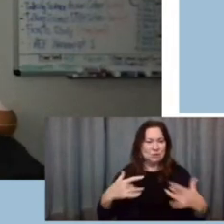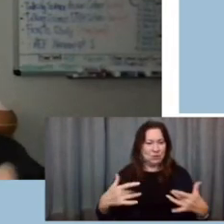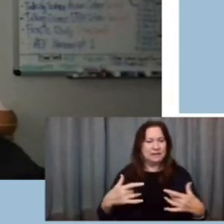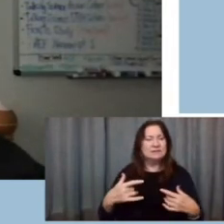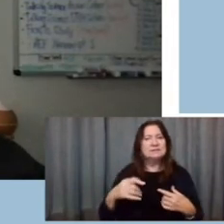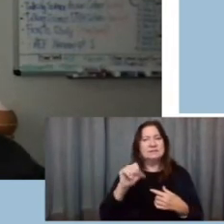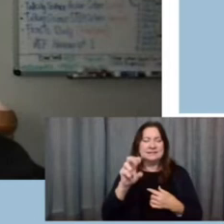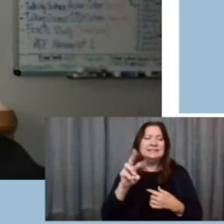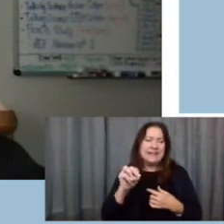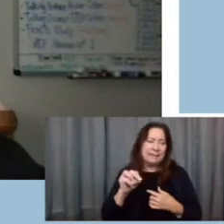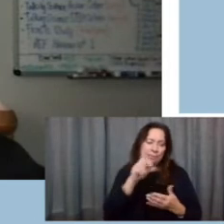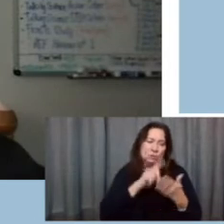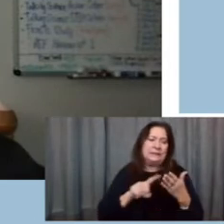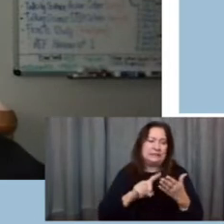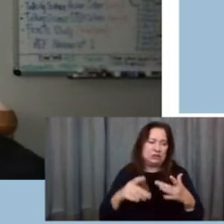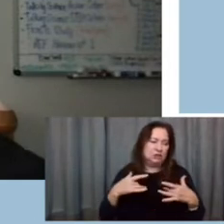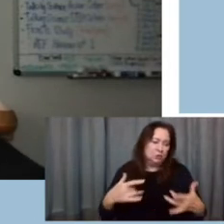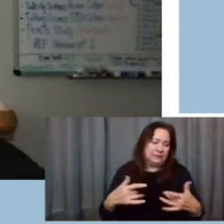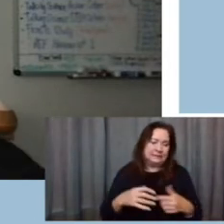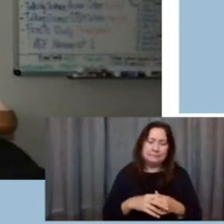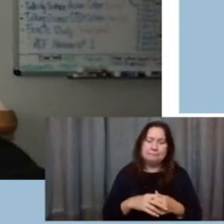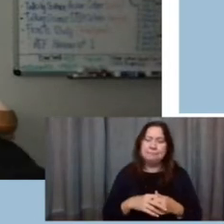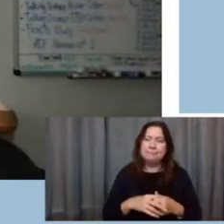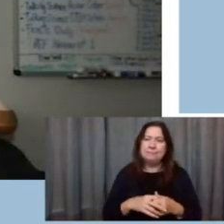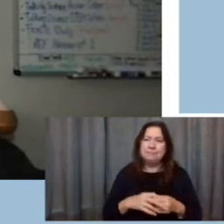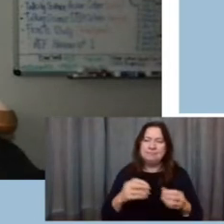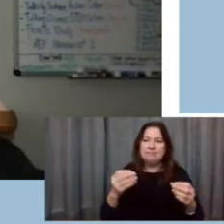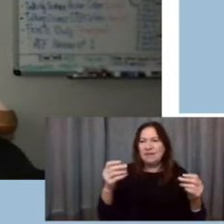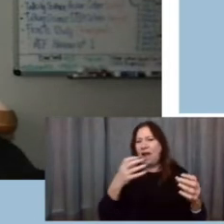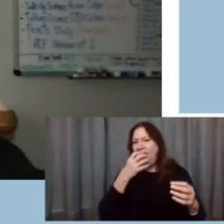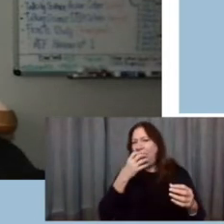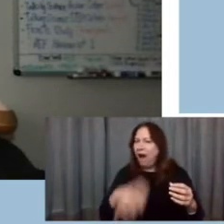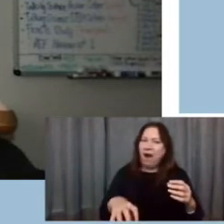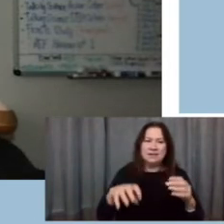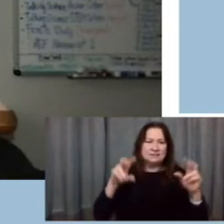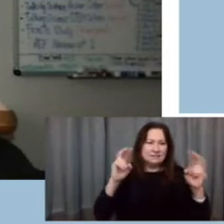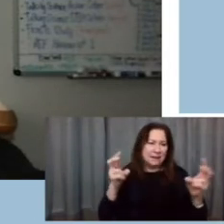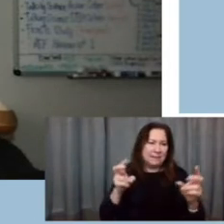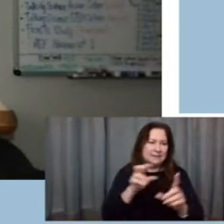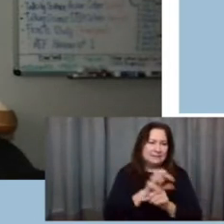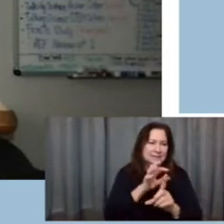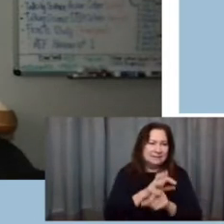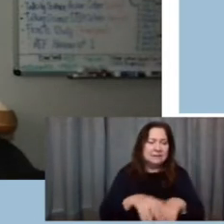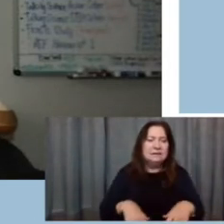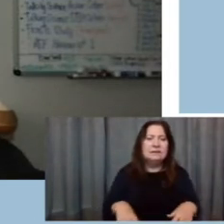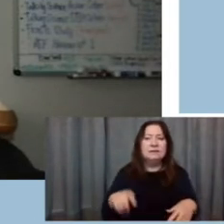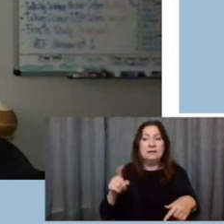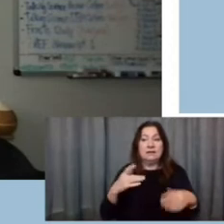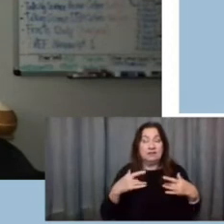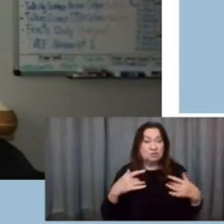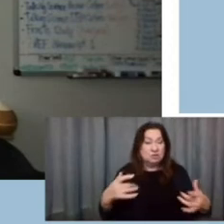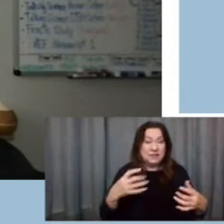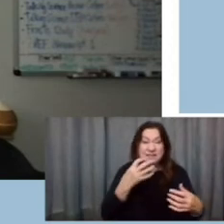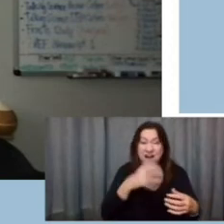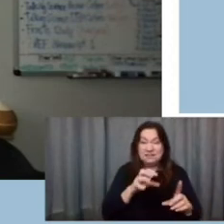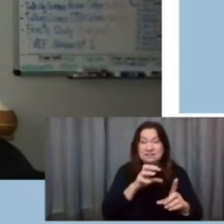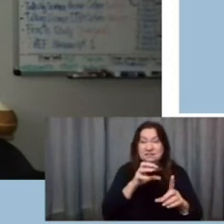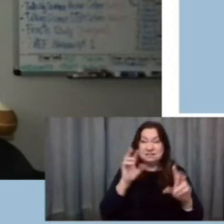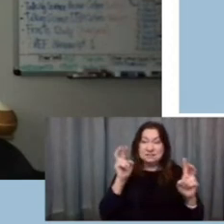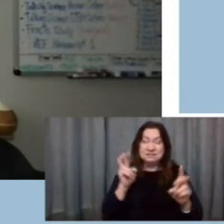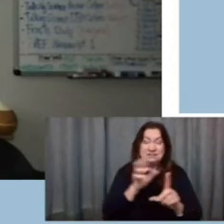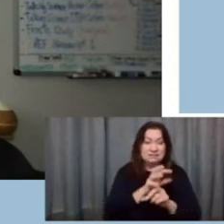right? Trends and hot topics, right? And those trends and those hot topics matter, but what else